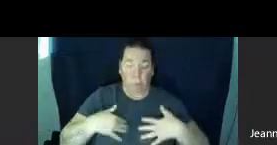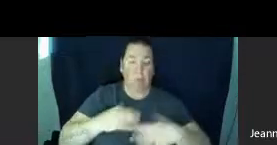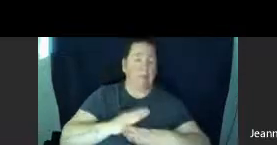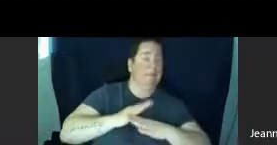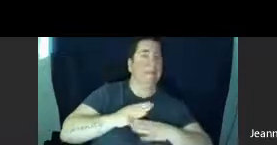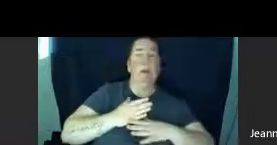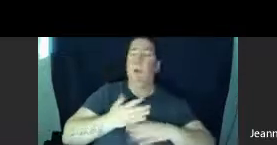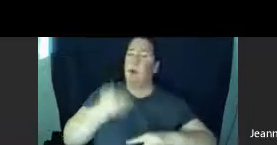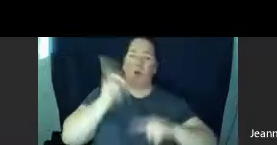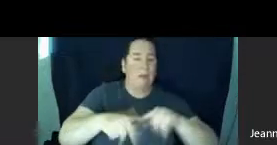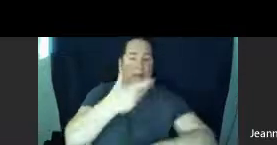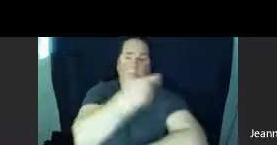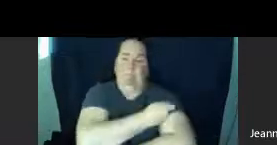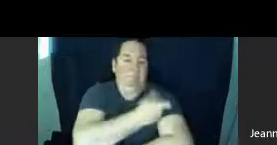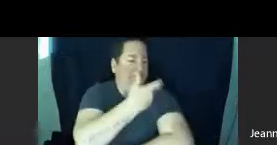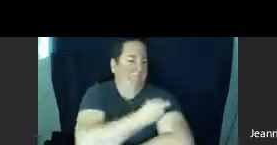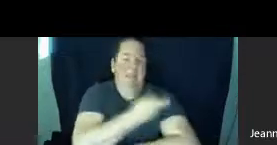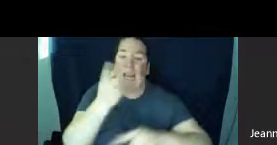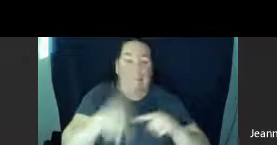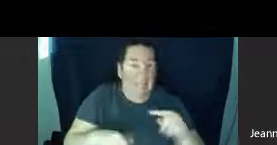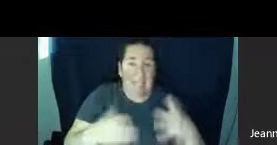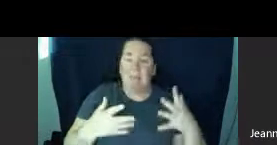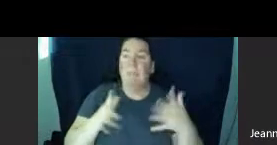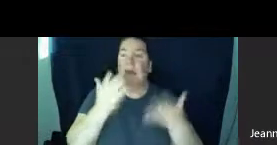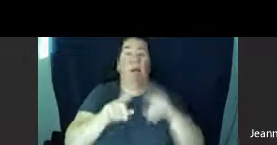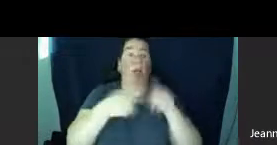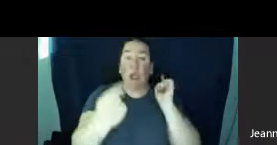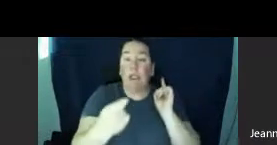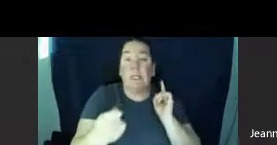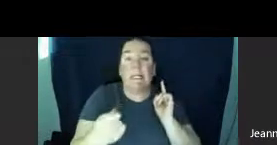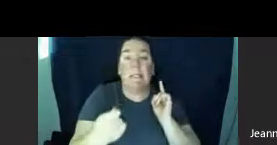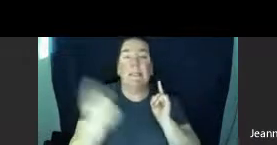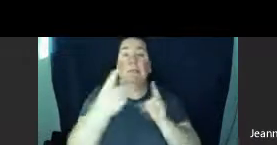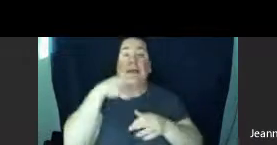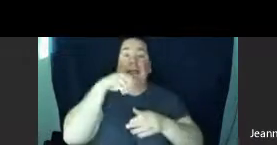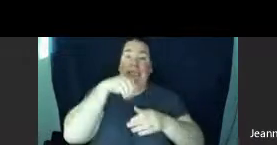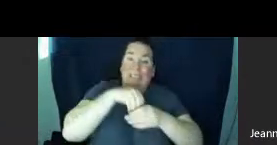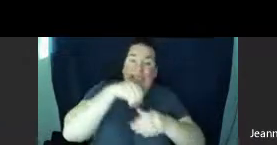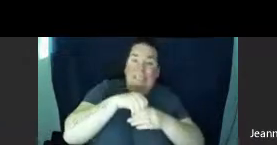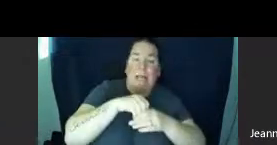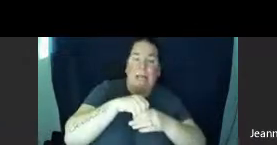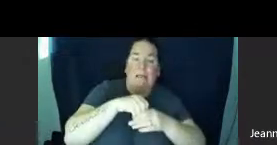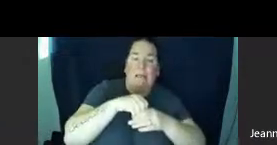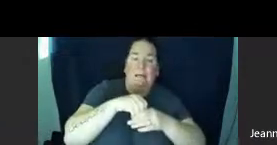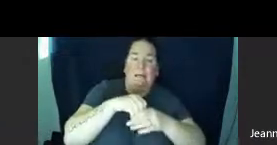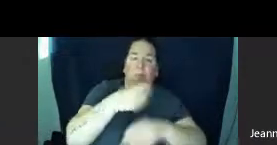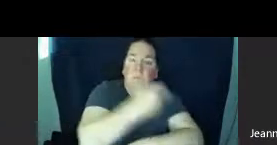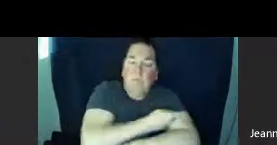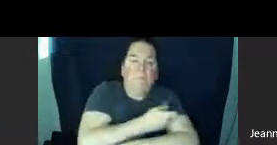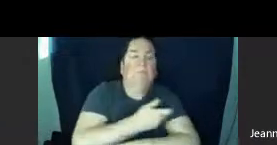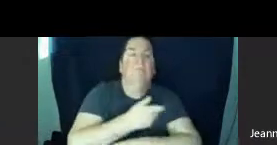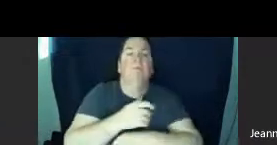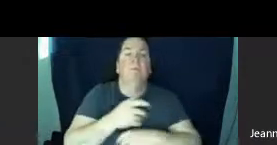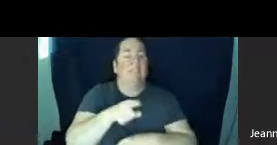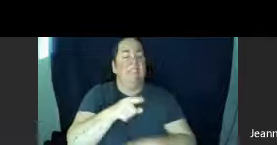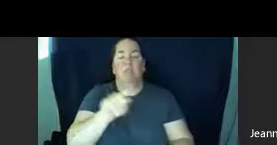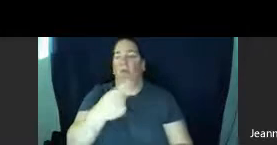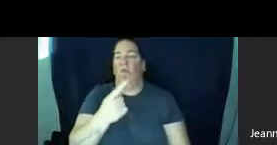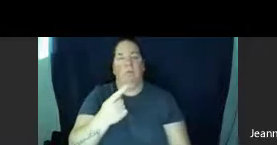a vaccine for some reason. Maybe they're severely allergic to one of the ingredients. And that's the